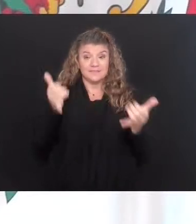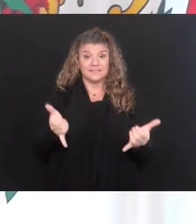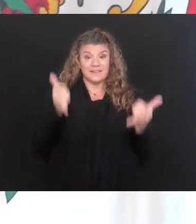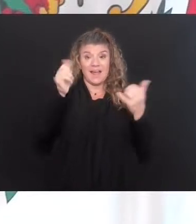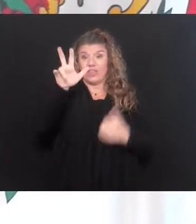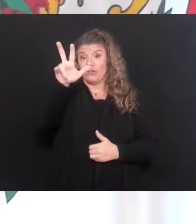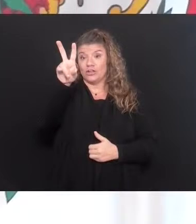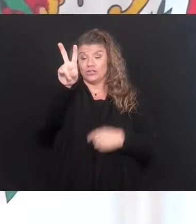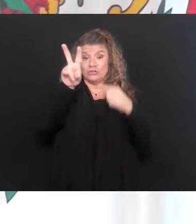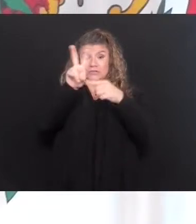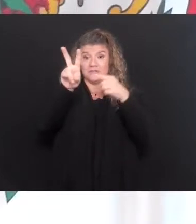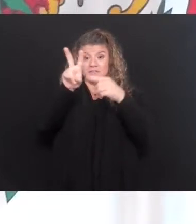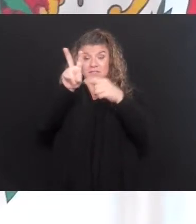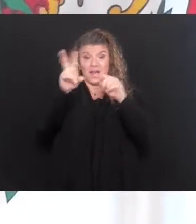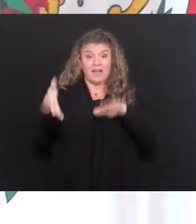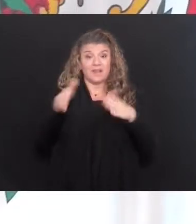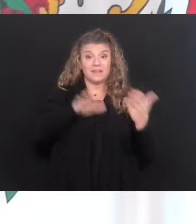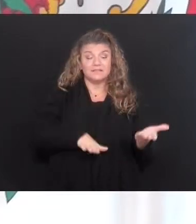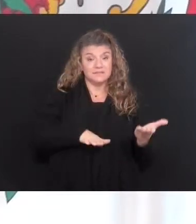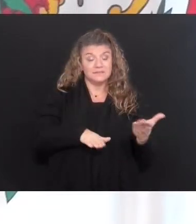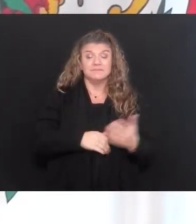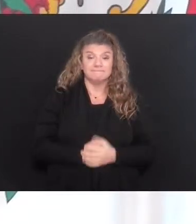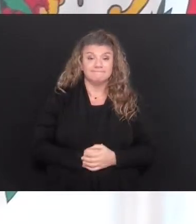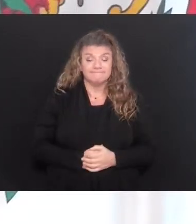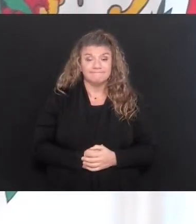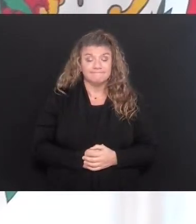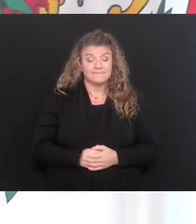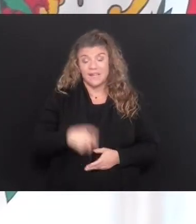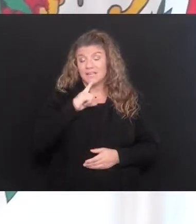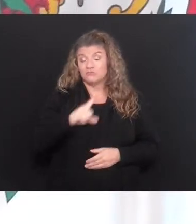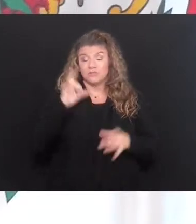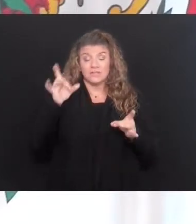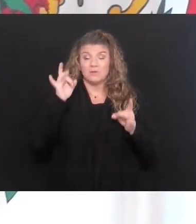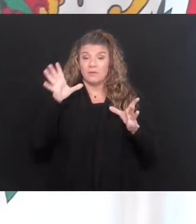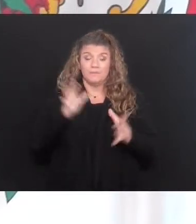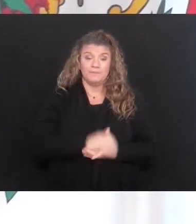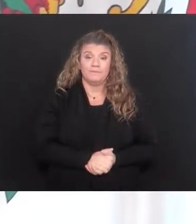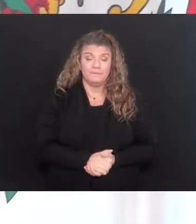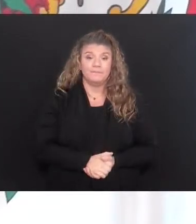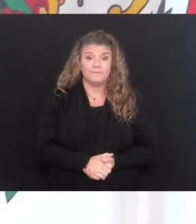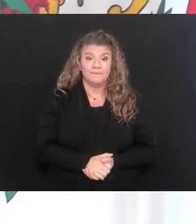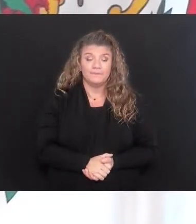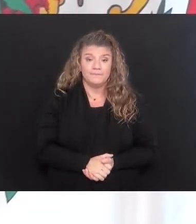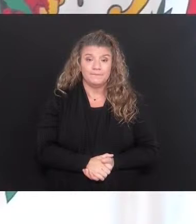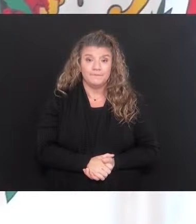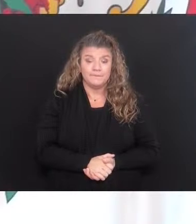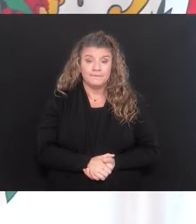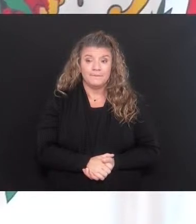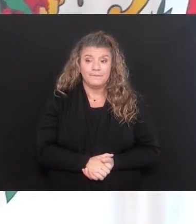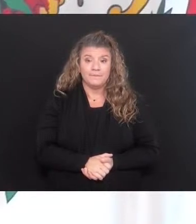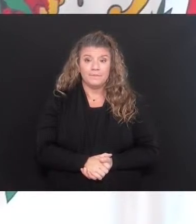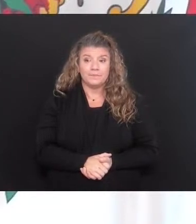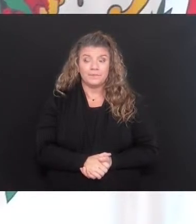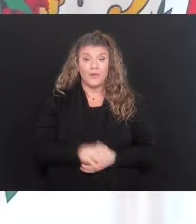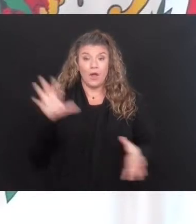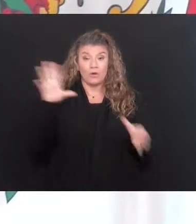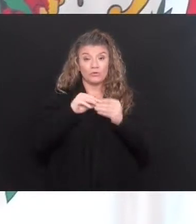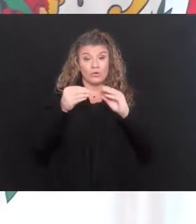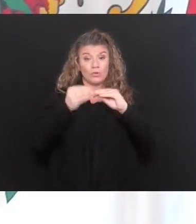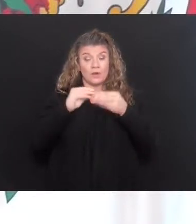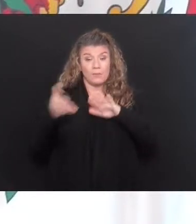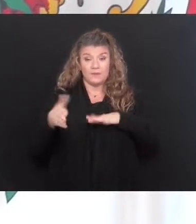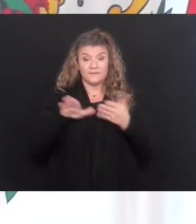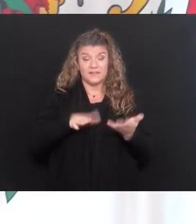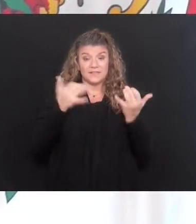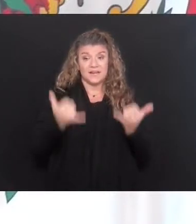today, and it's terrible. It is an absolute crying shame. It takes our total number of deaths in